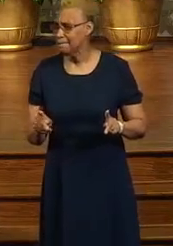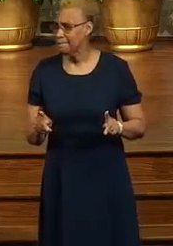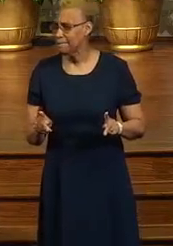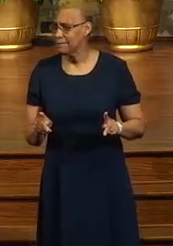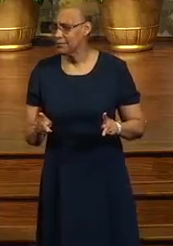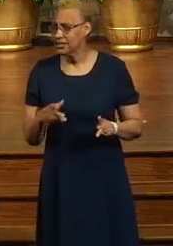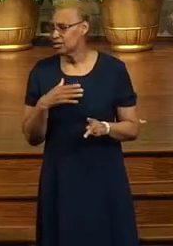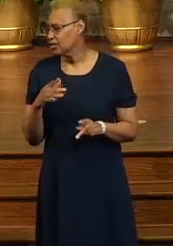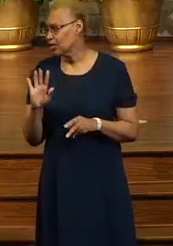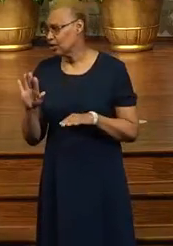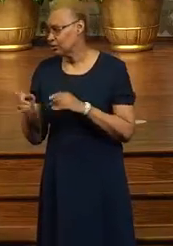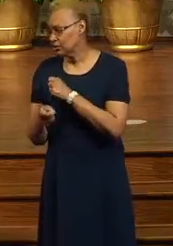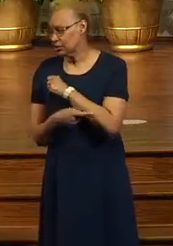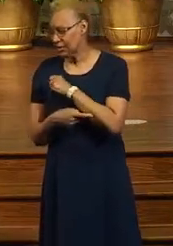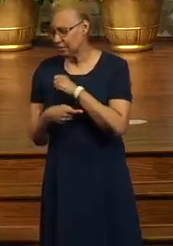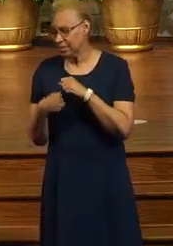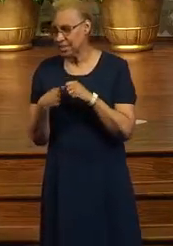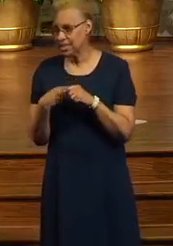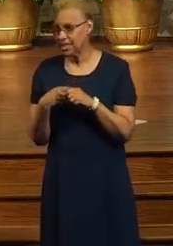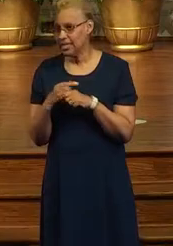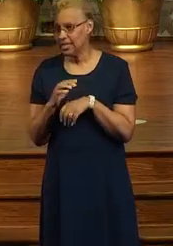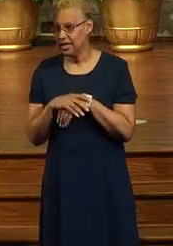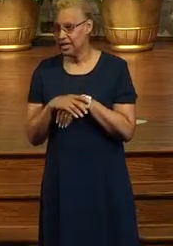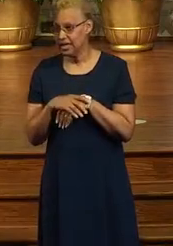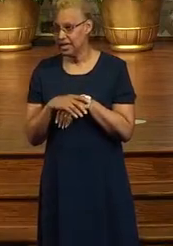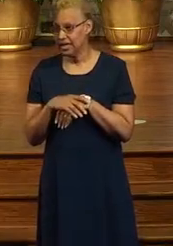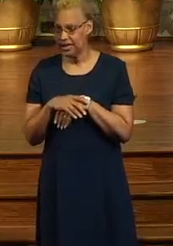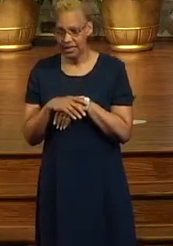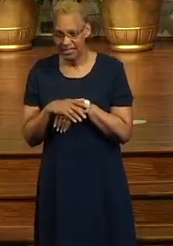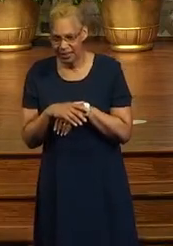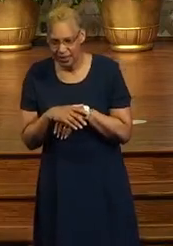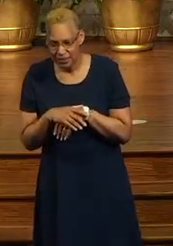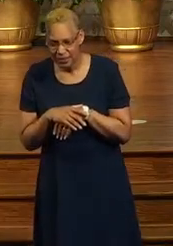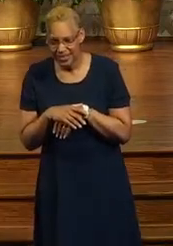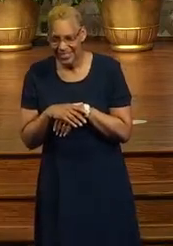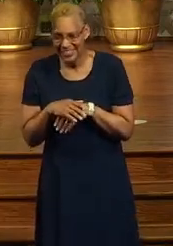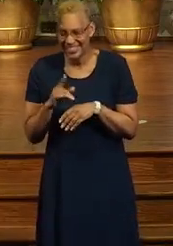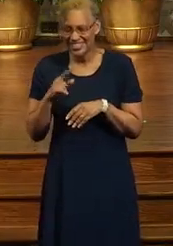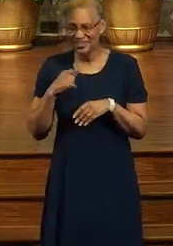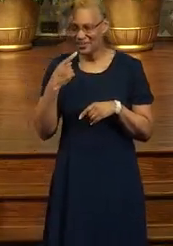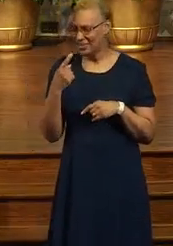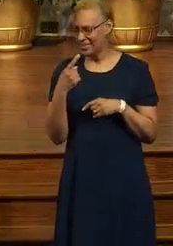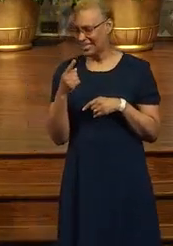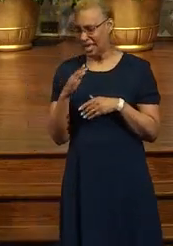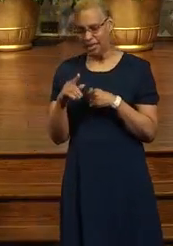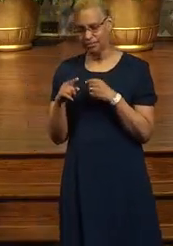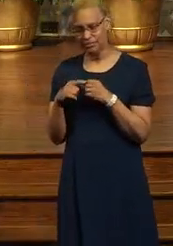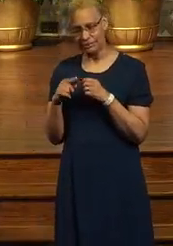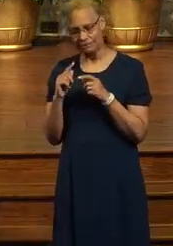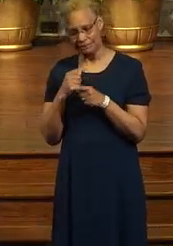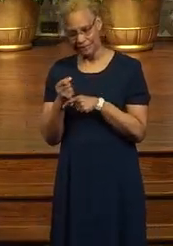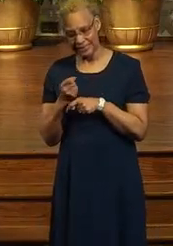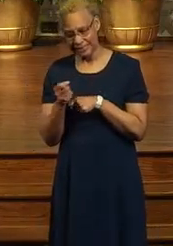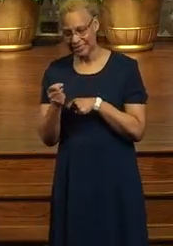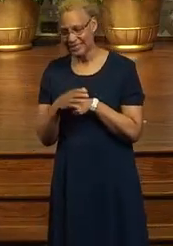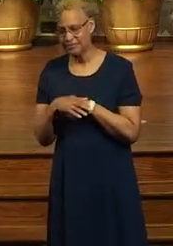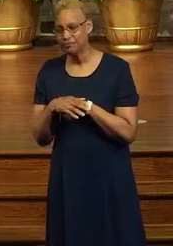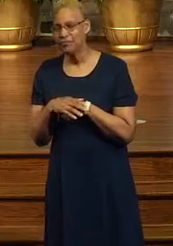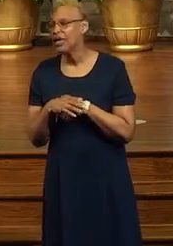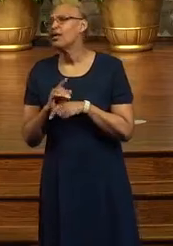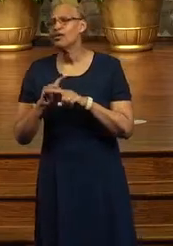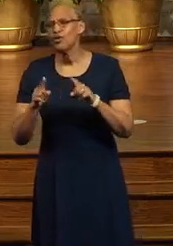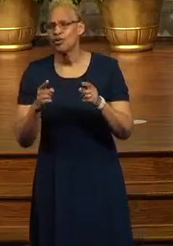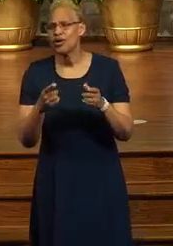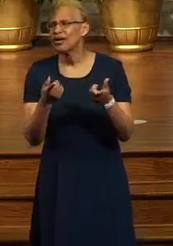Don't tempt me. Don't tempt me. I was about to say, go to the car. Well, you know that. No, let me just keep it simple. Come to God's